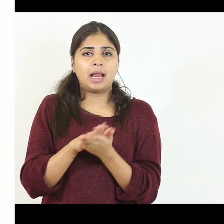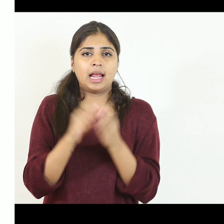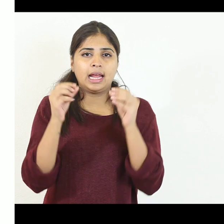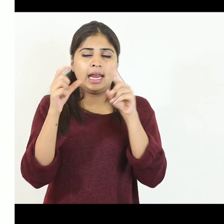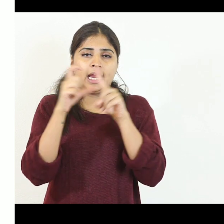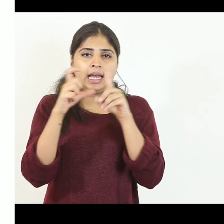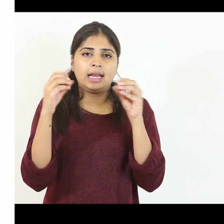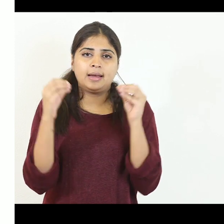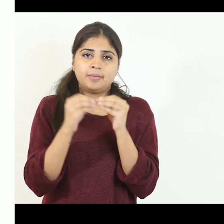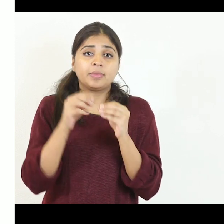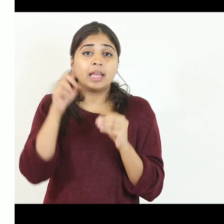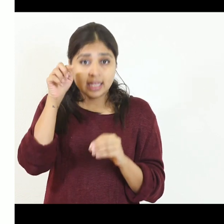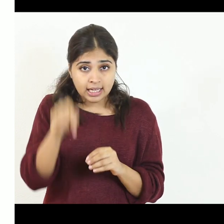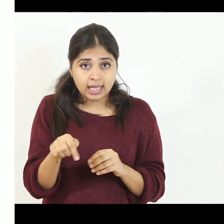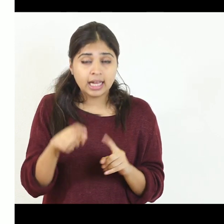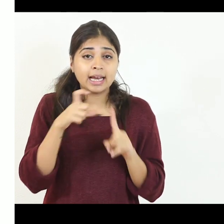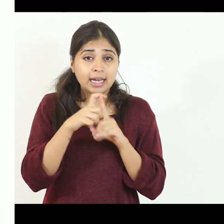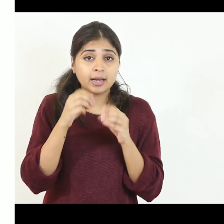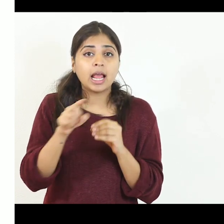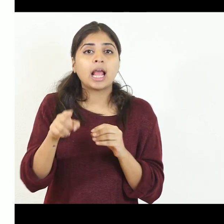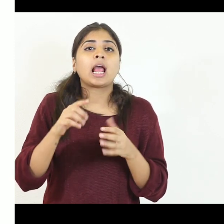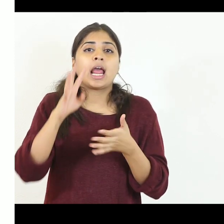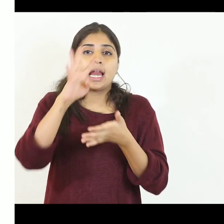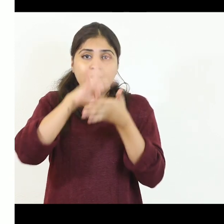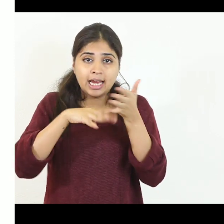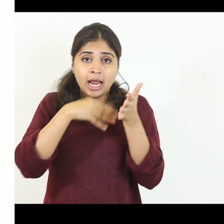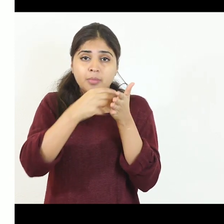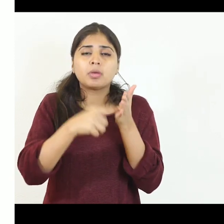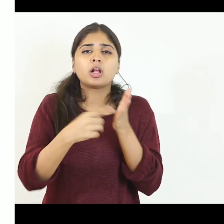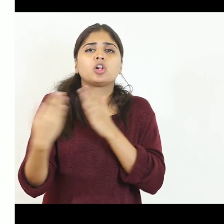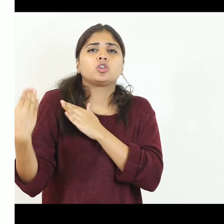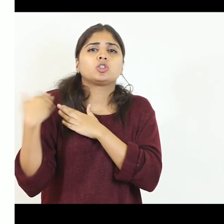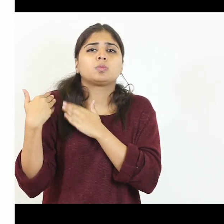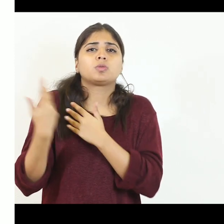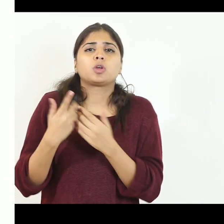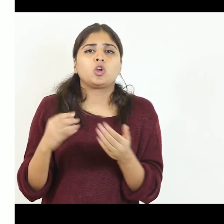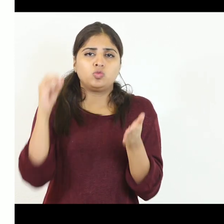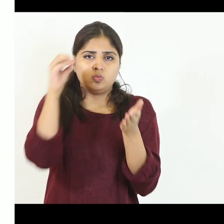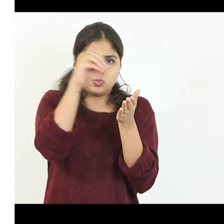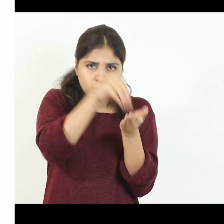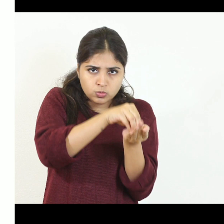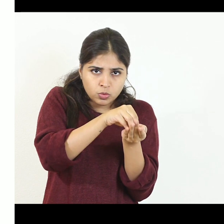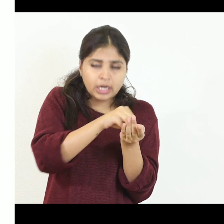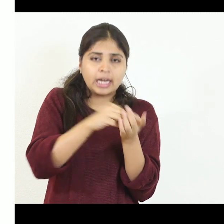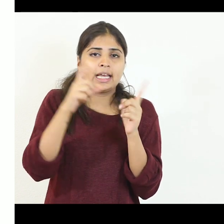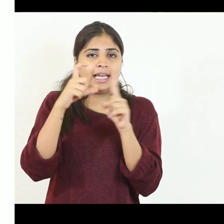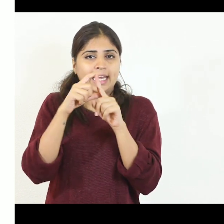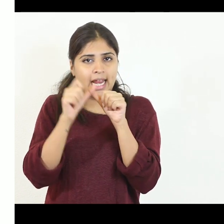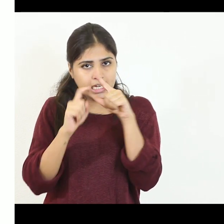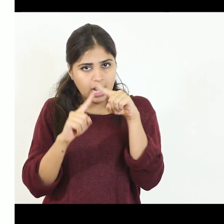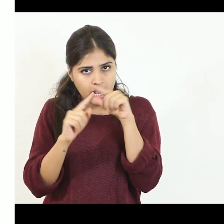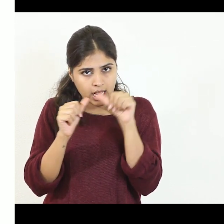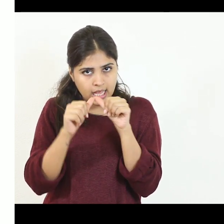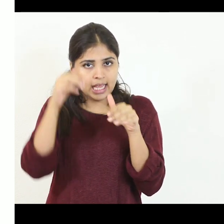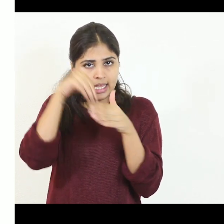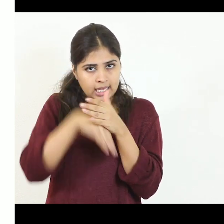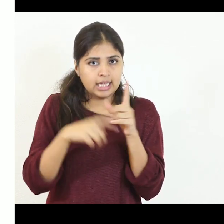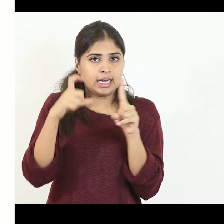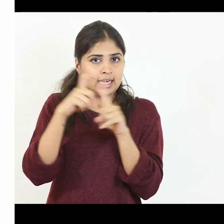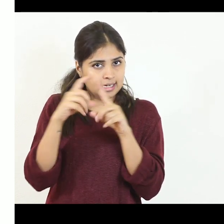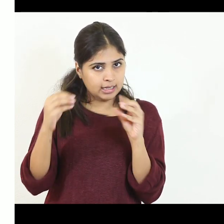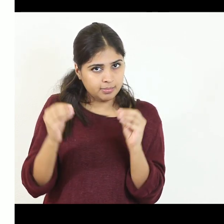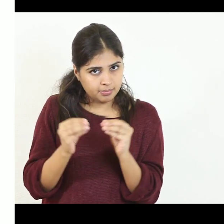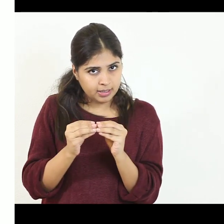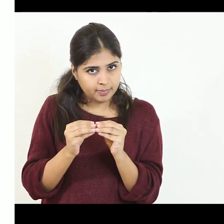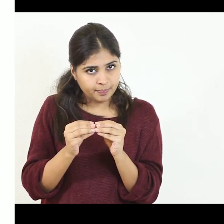Database tables. In database term, a table is responsible for storing data in a database. Database tables